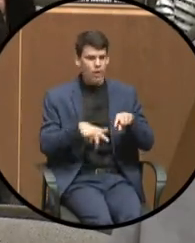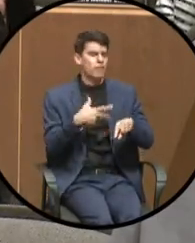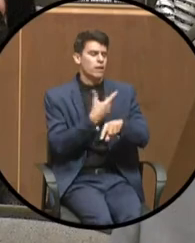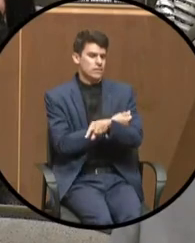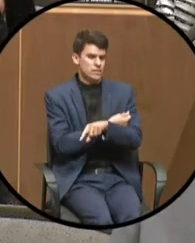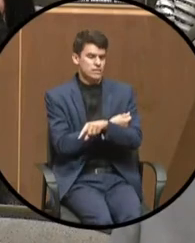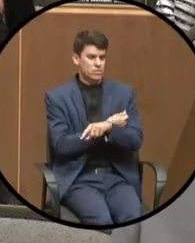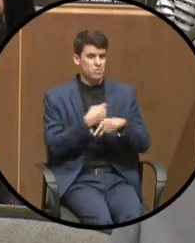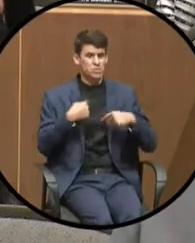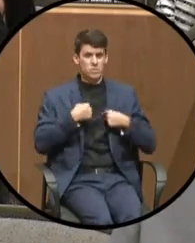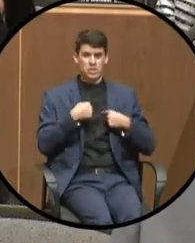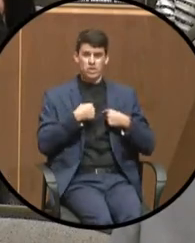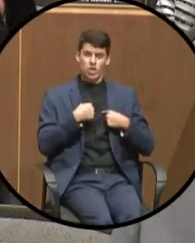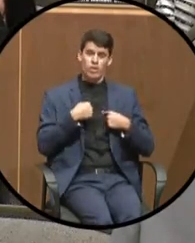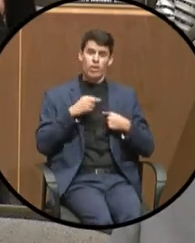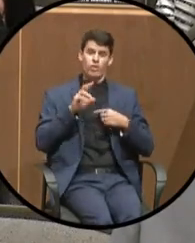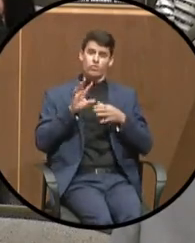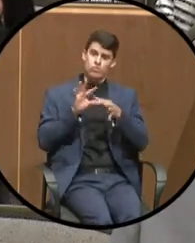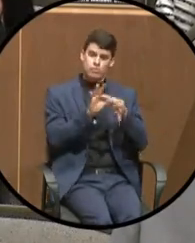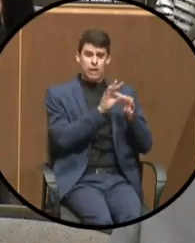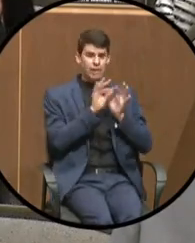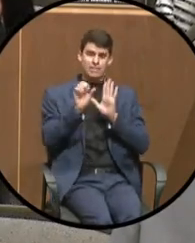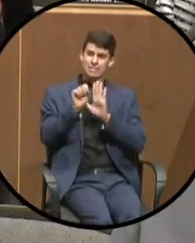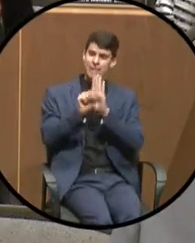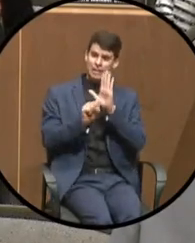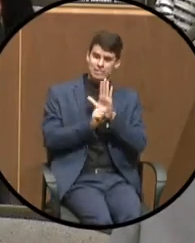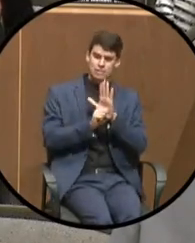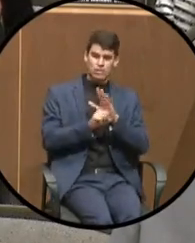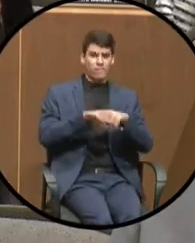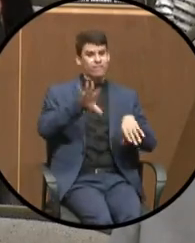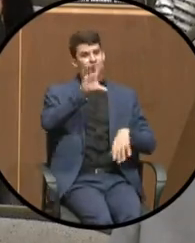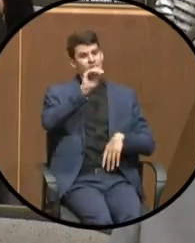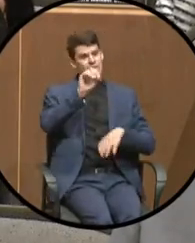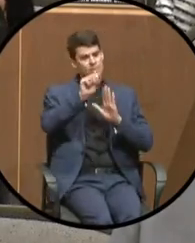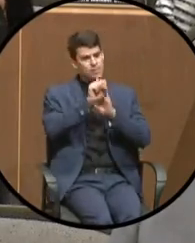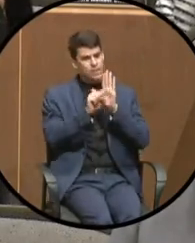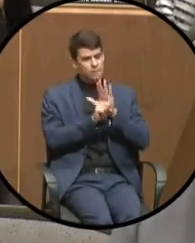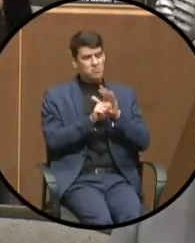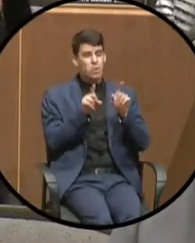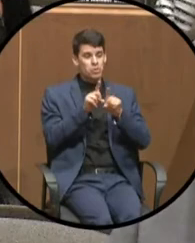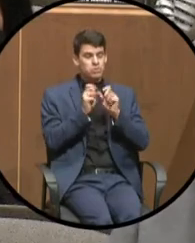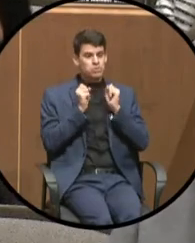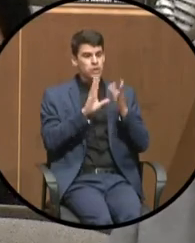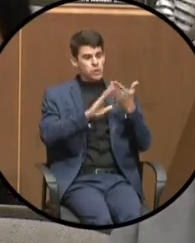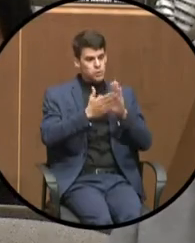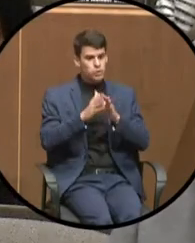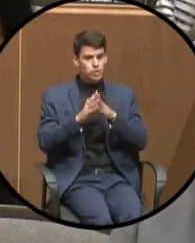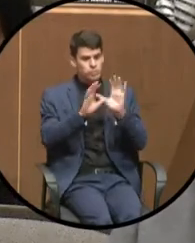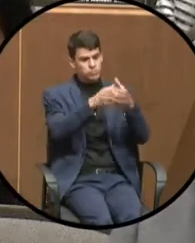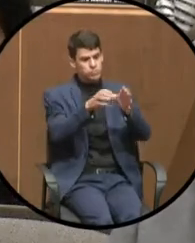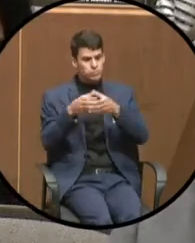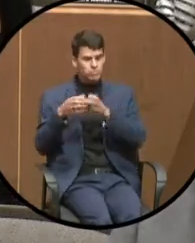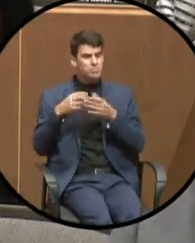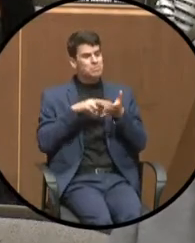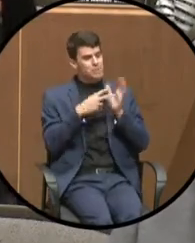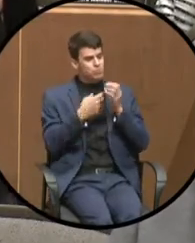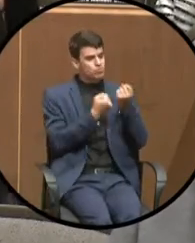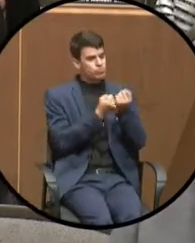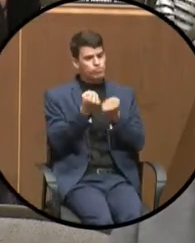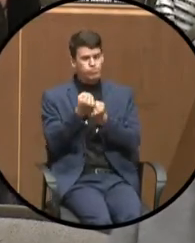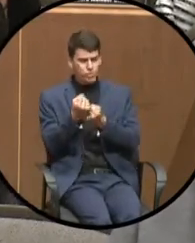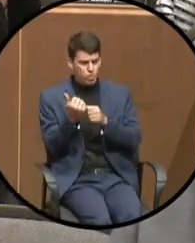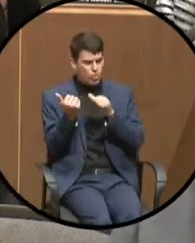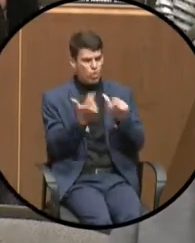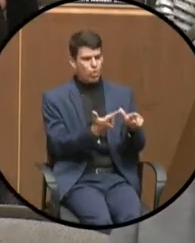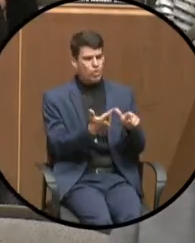are supposed to be a nation of 50 states and even more local, a collection of communities. We're supposed to look out for each other. I believe a